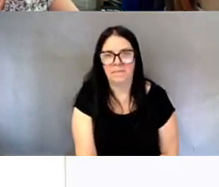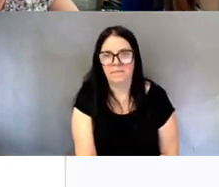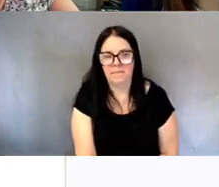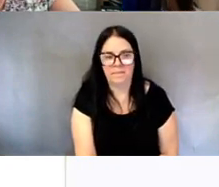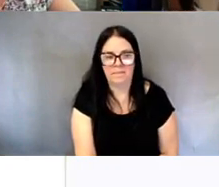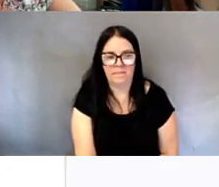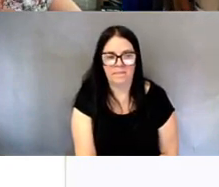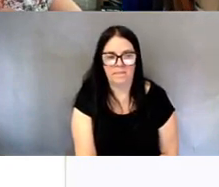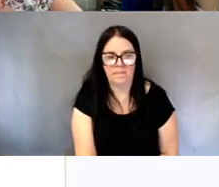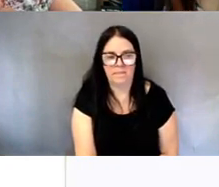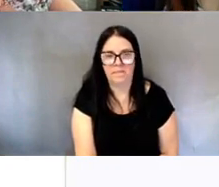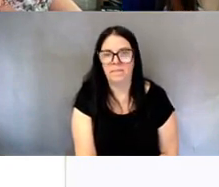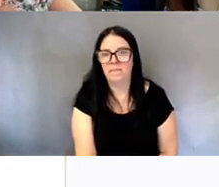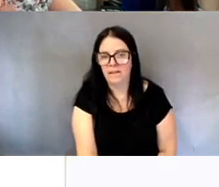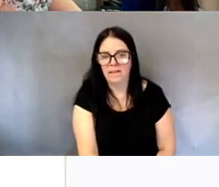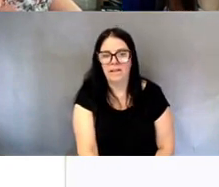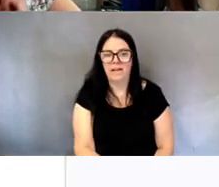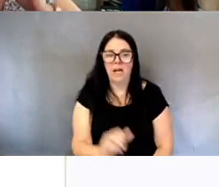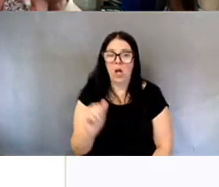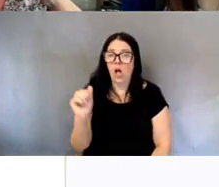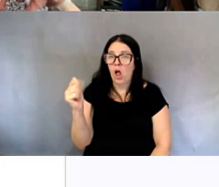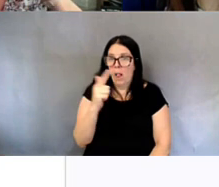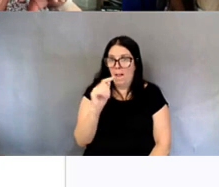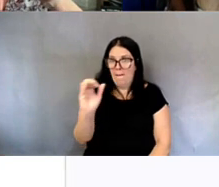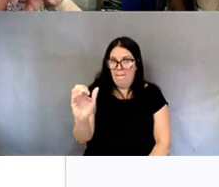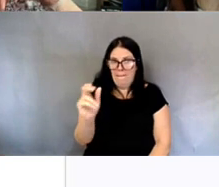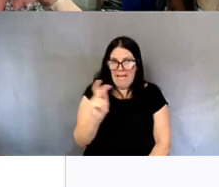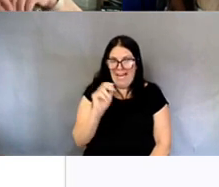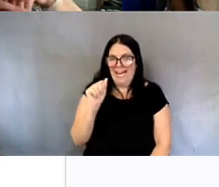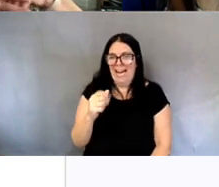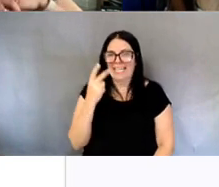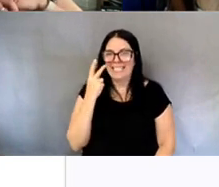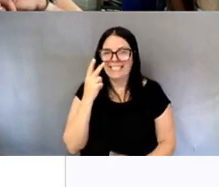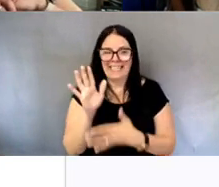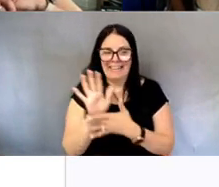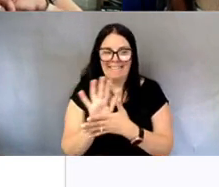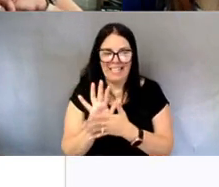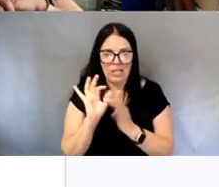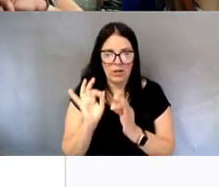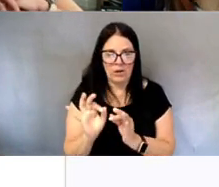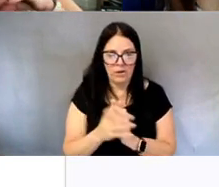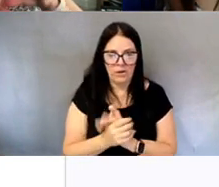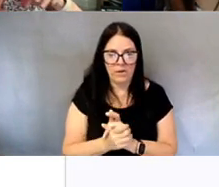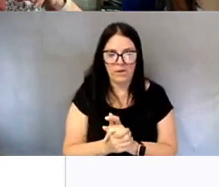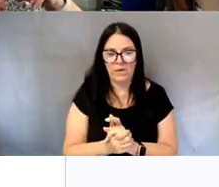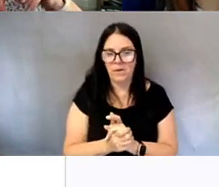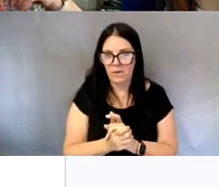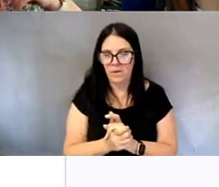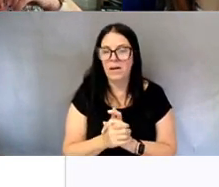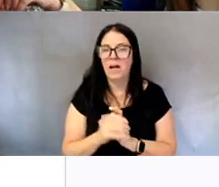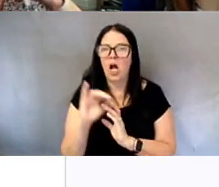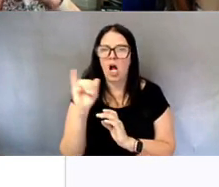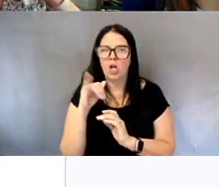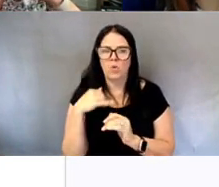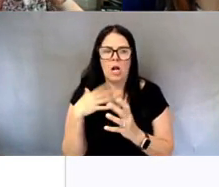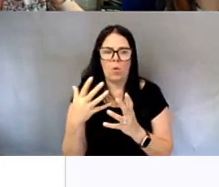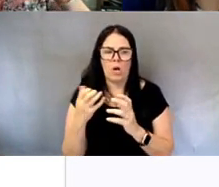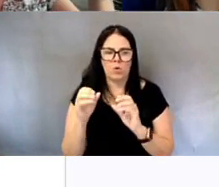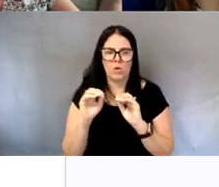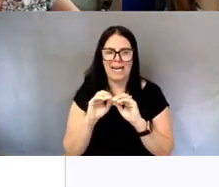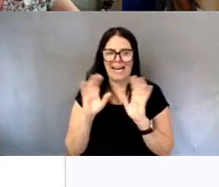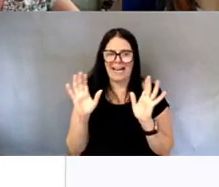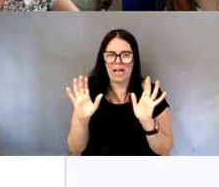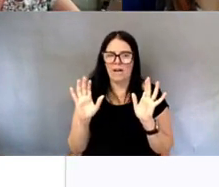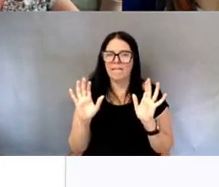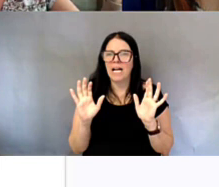All right. So everybody is back. I can see the video still popping in. I also want to clarify that I opened